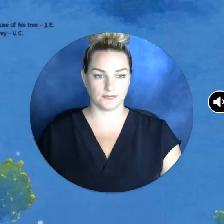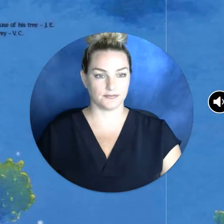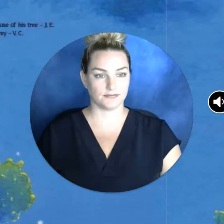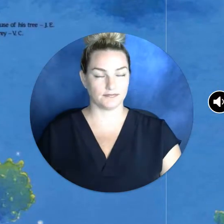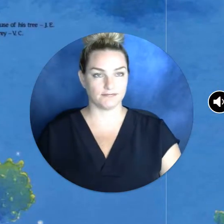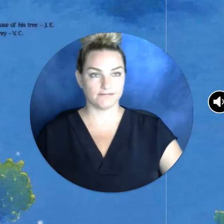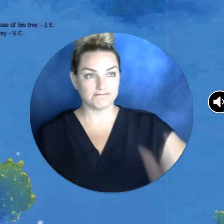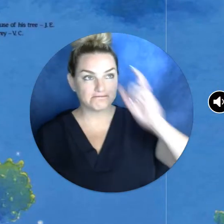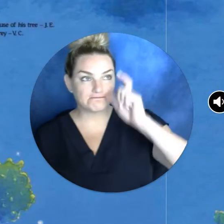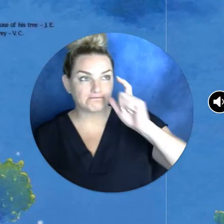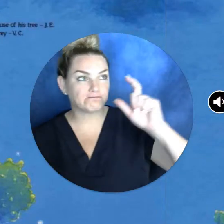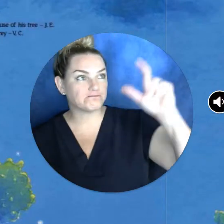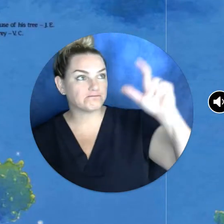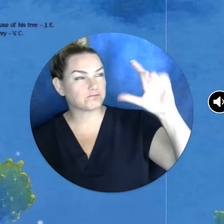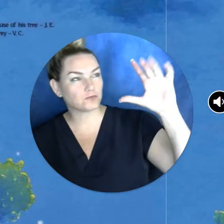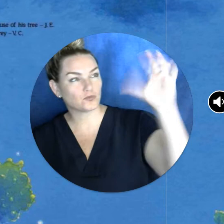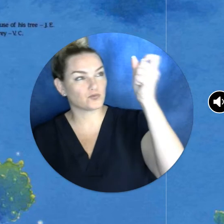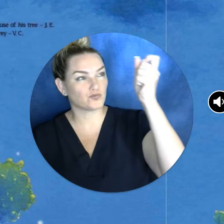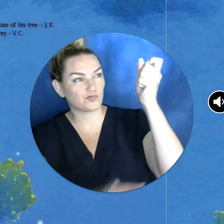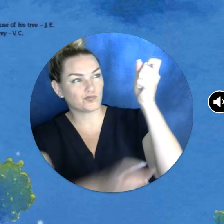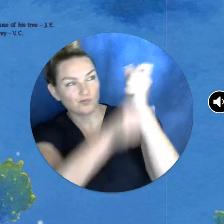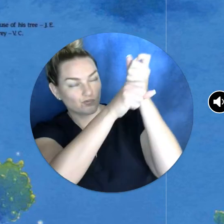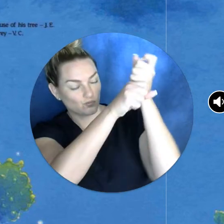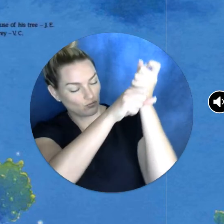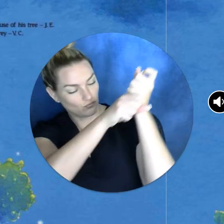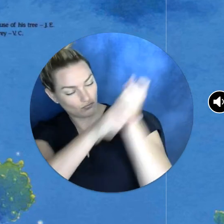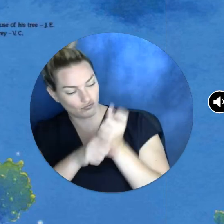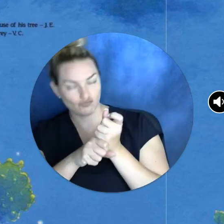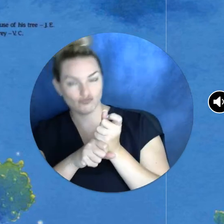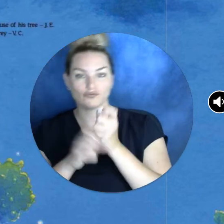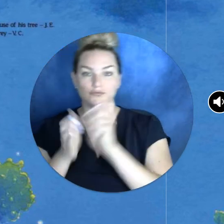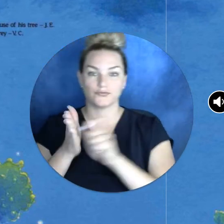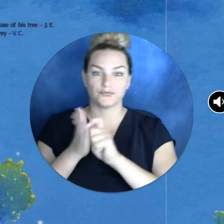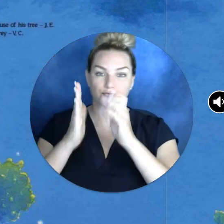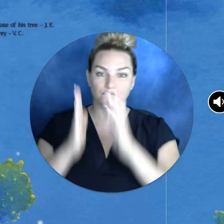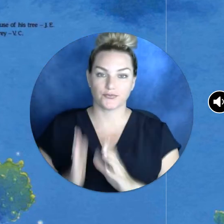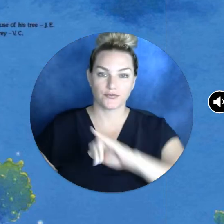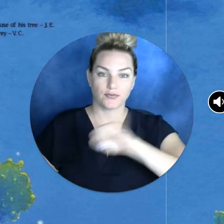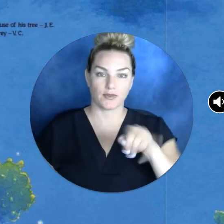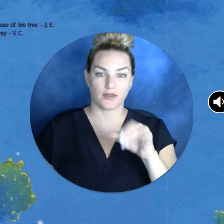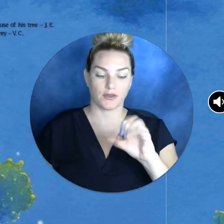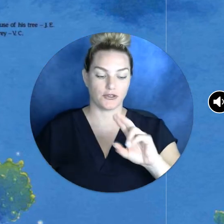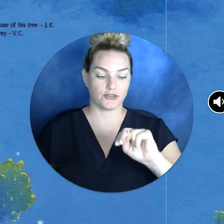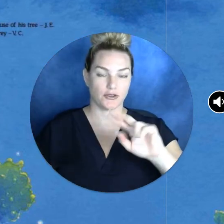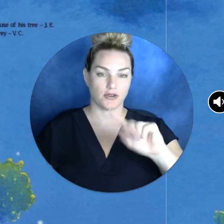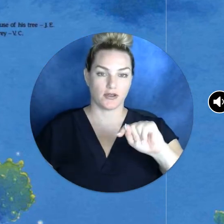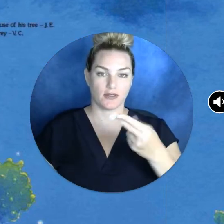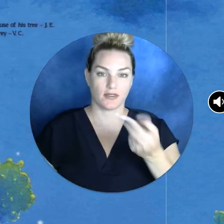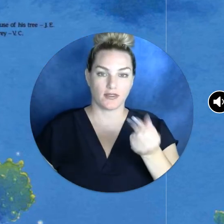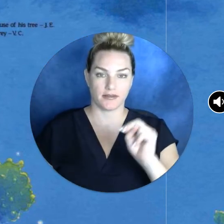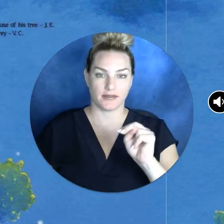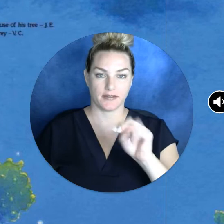Bringing Down the Moon by Jonathan Emmett. Illustrated by Vanessa